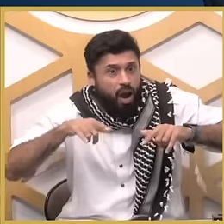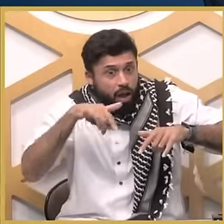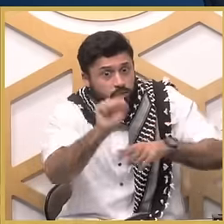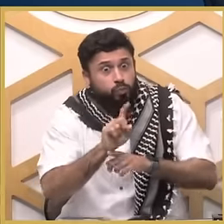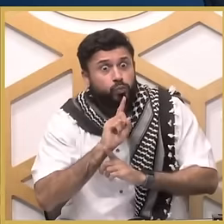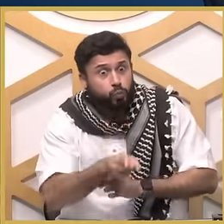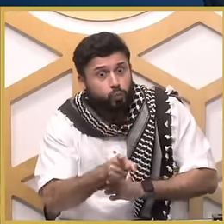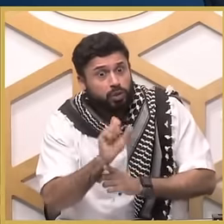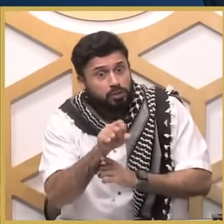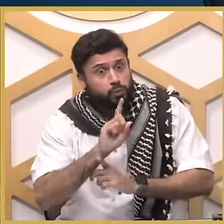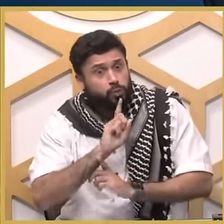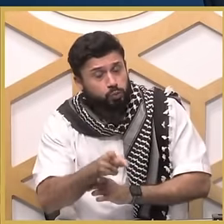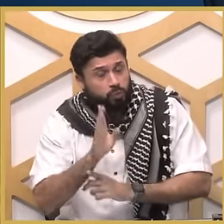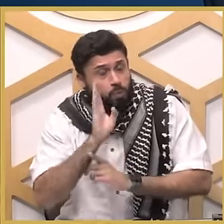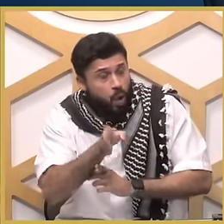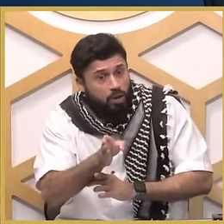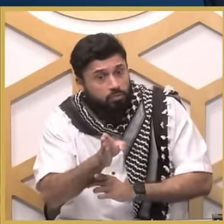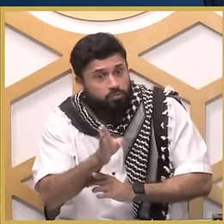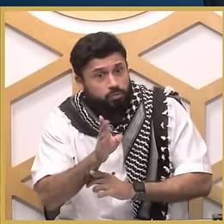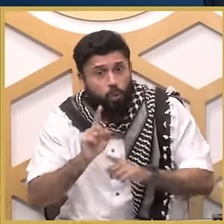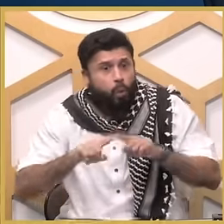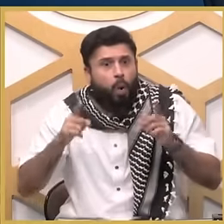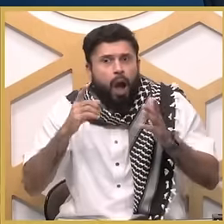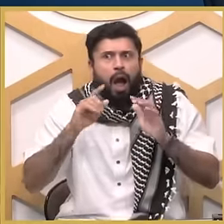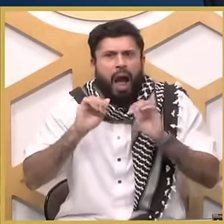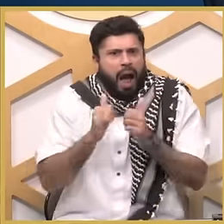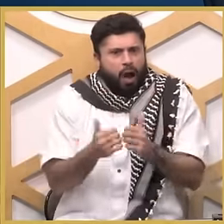details. But we know that Allah subhanahu will allow them